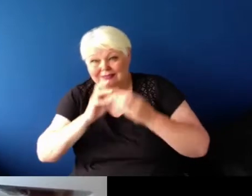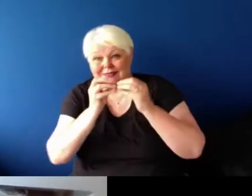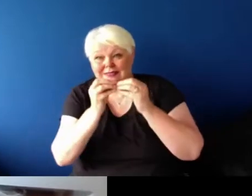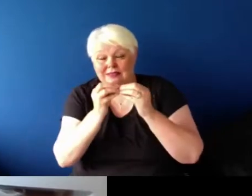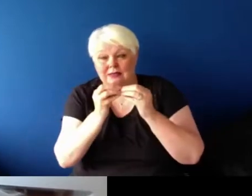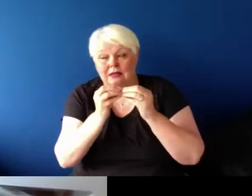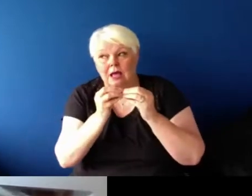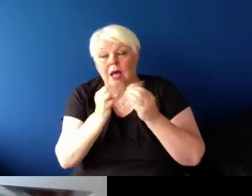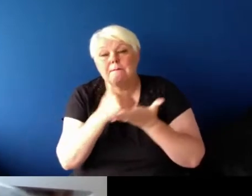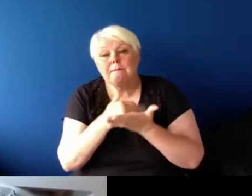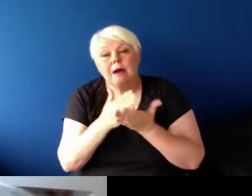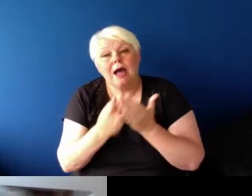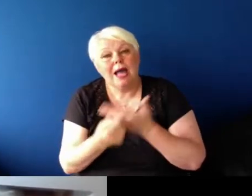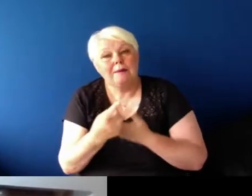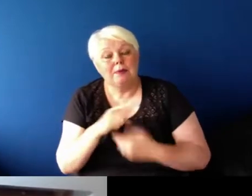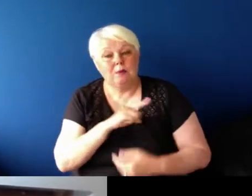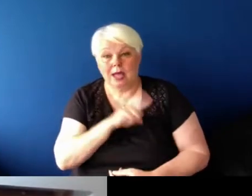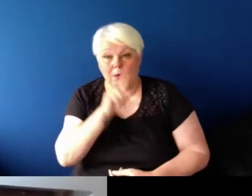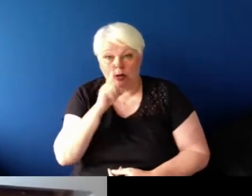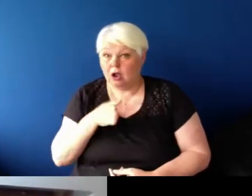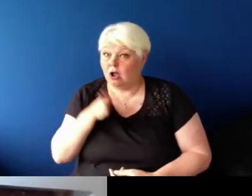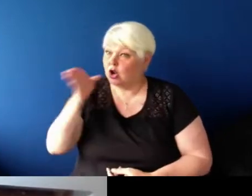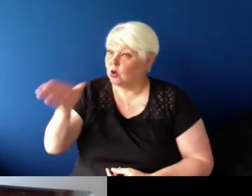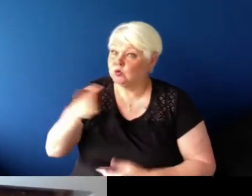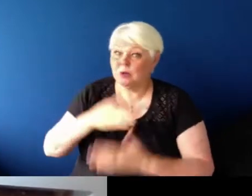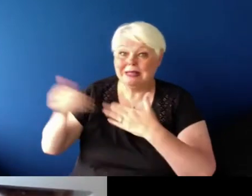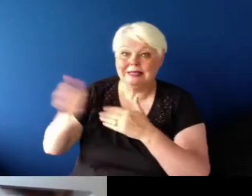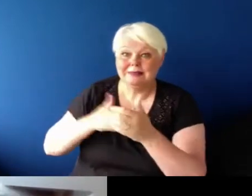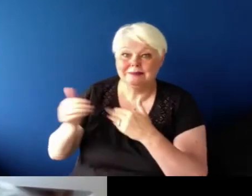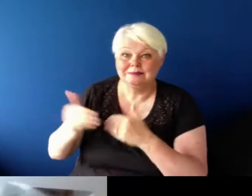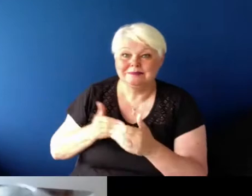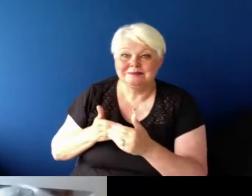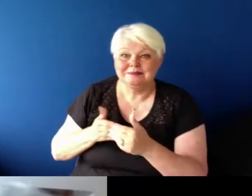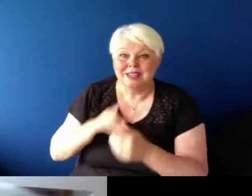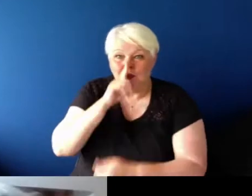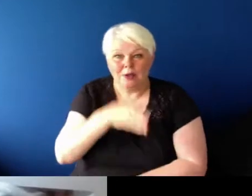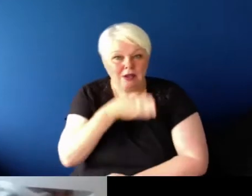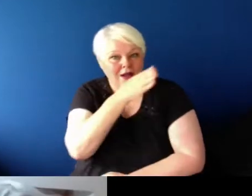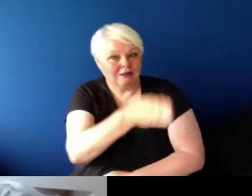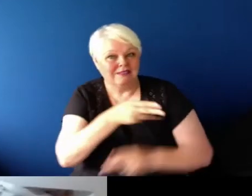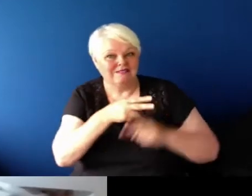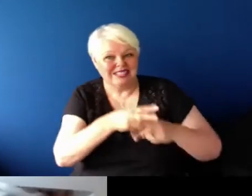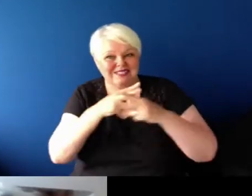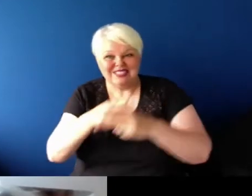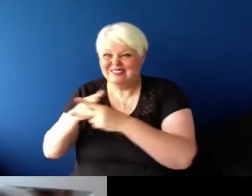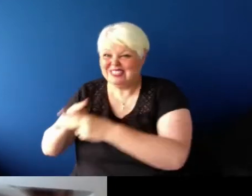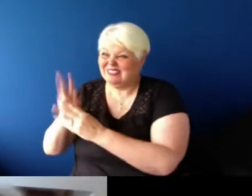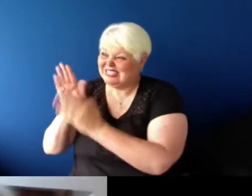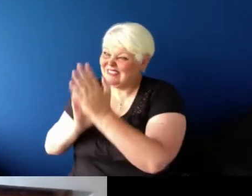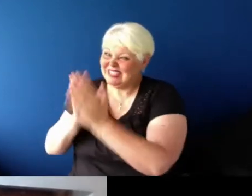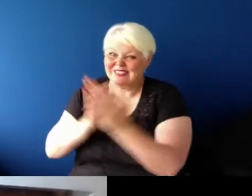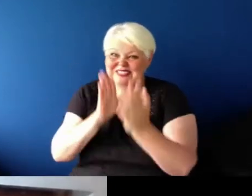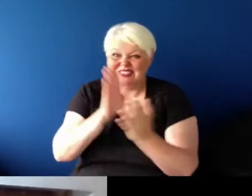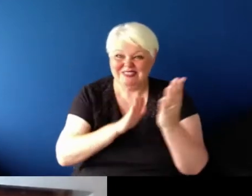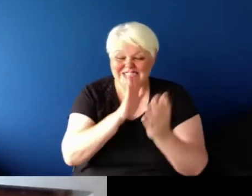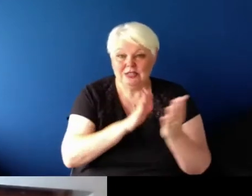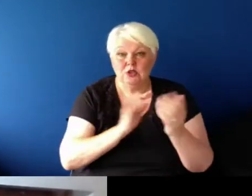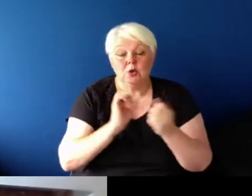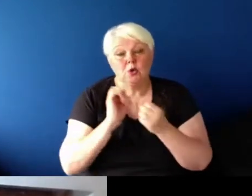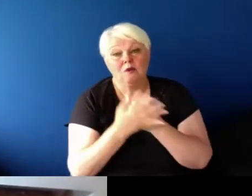it, with not being able to use buildings, not being able to sustain ministry, you know, all that stuff that's happened, been accelerated by